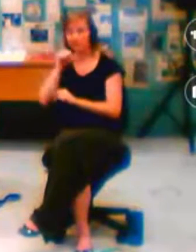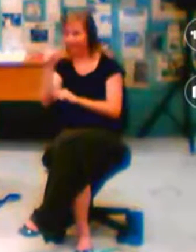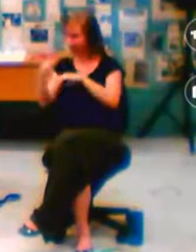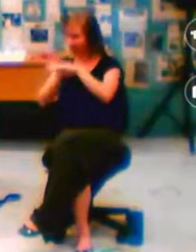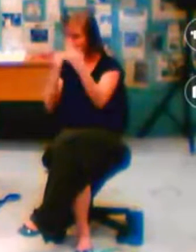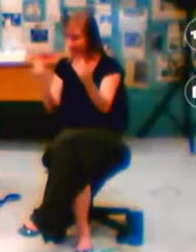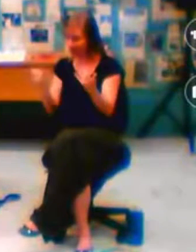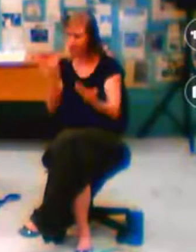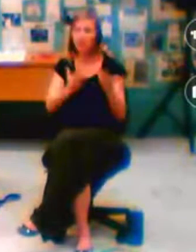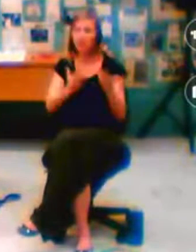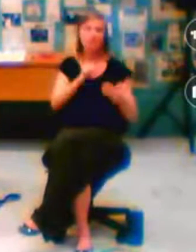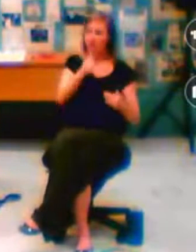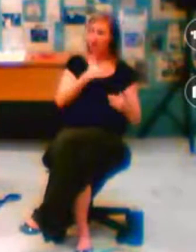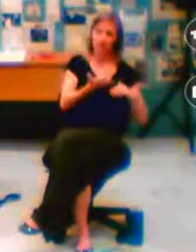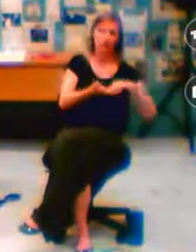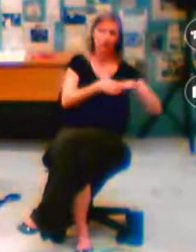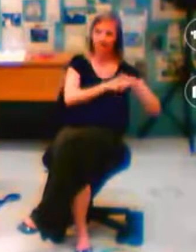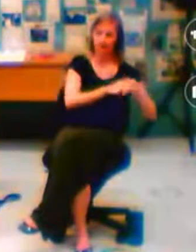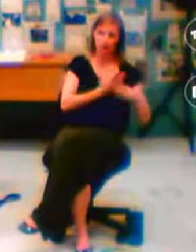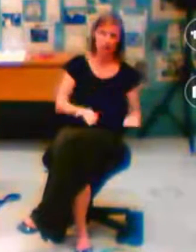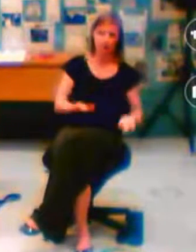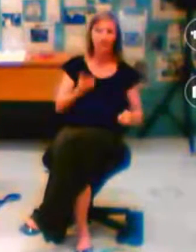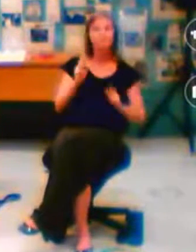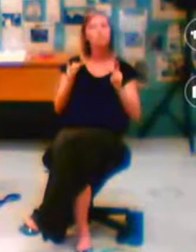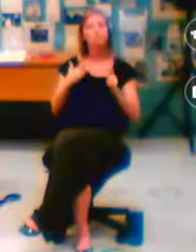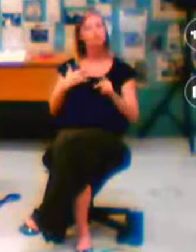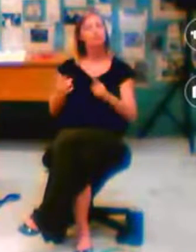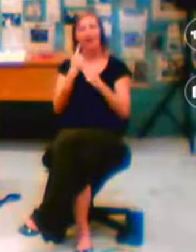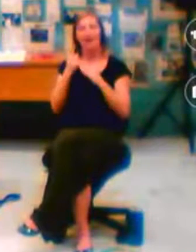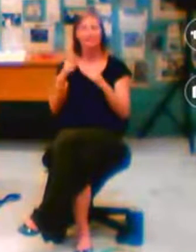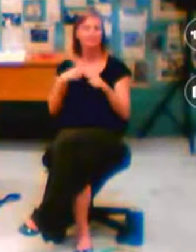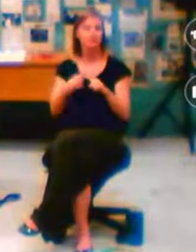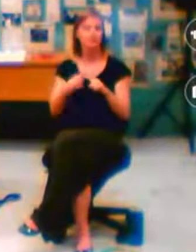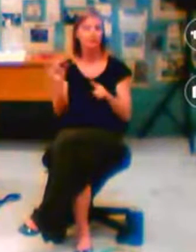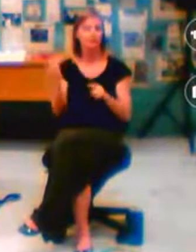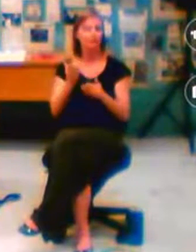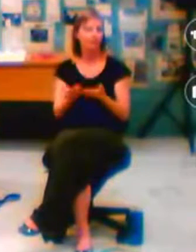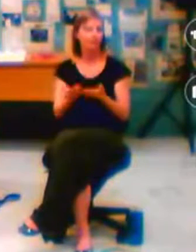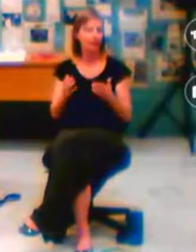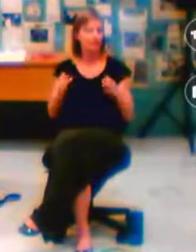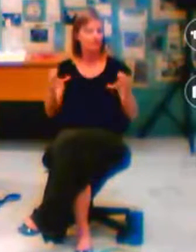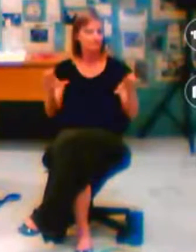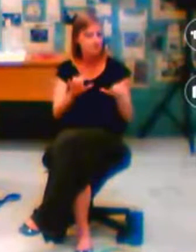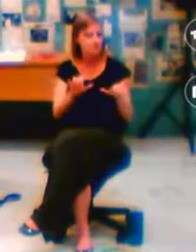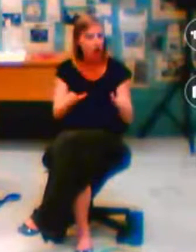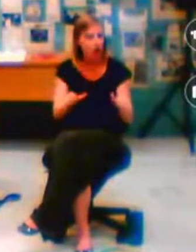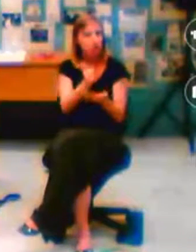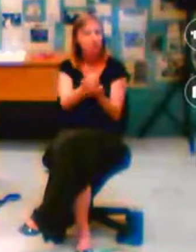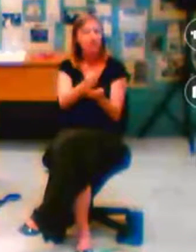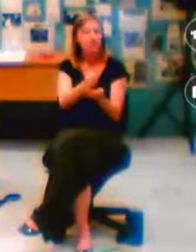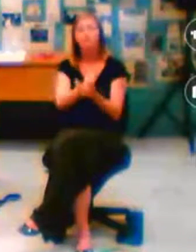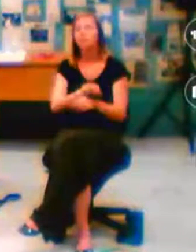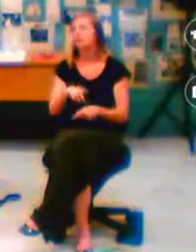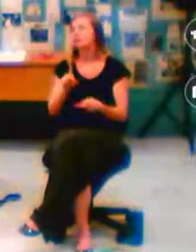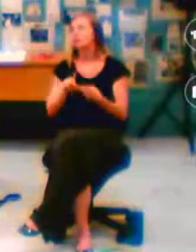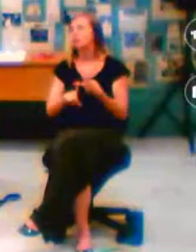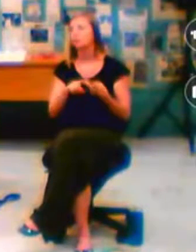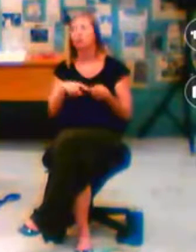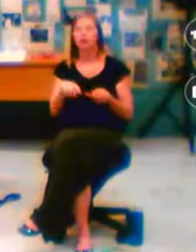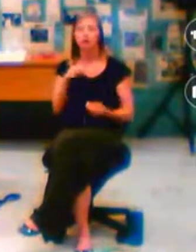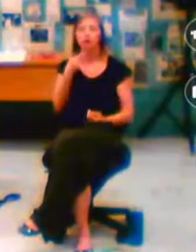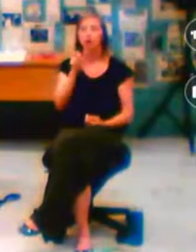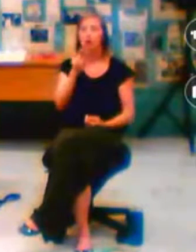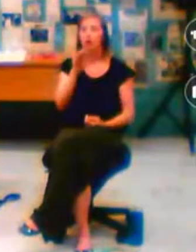that if private insurance pays for it now, then it will likely be covered. But if private insurance doesn't pay for it